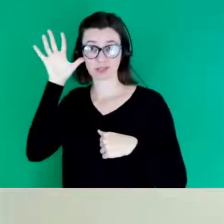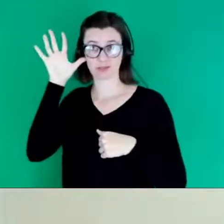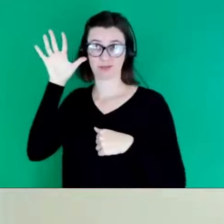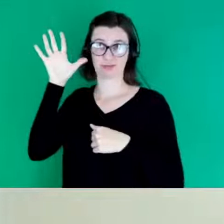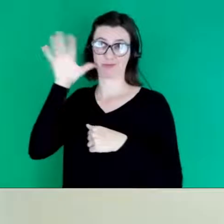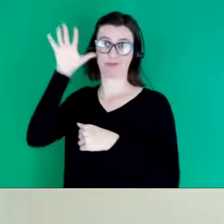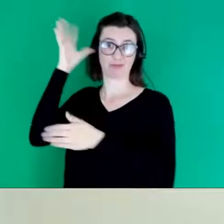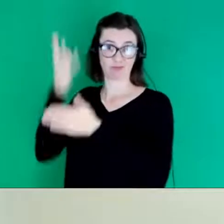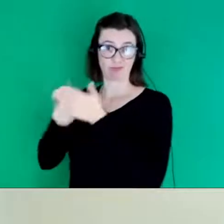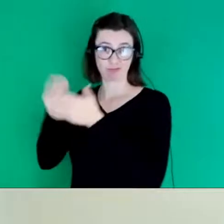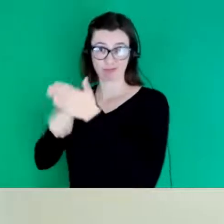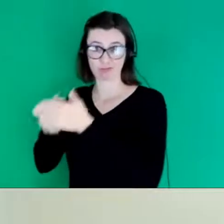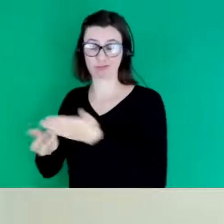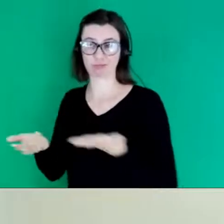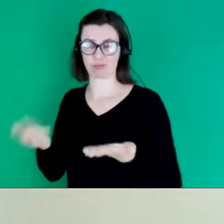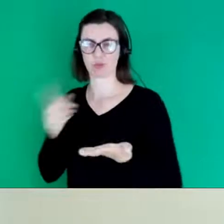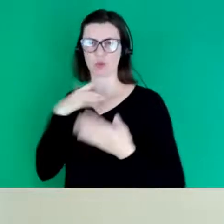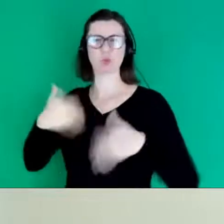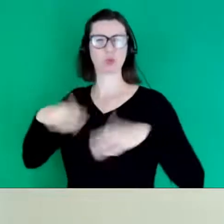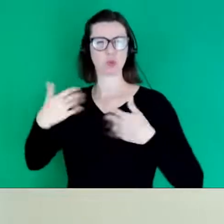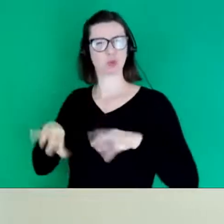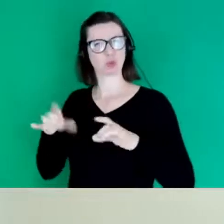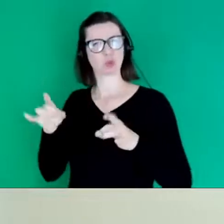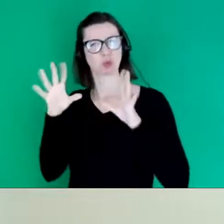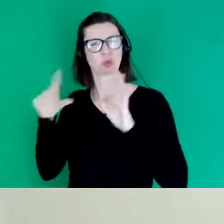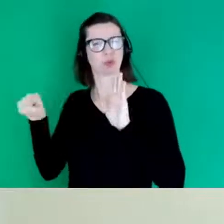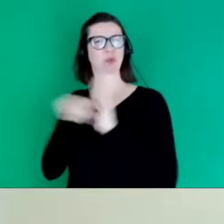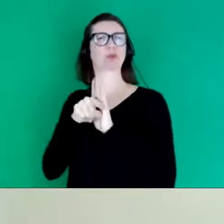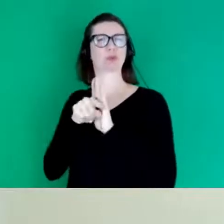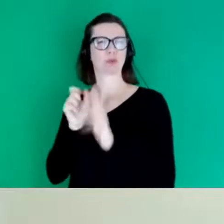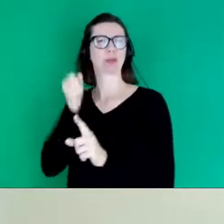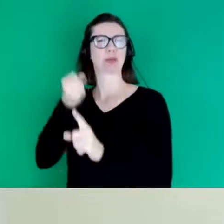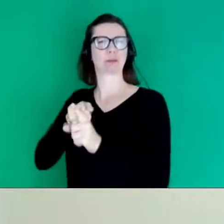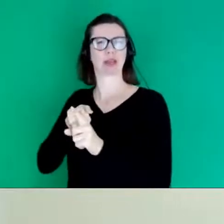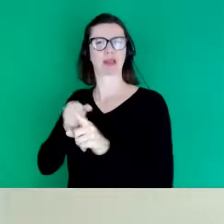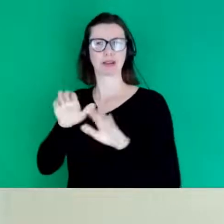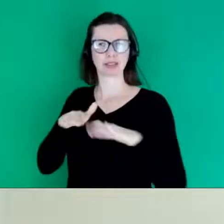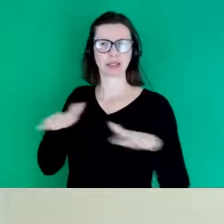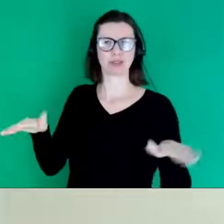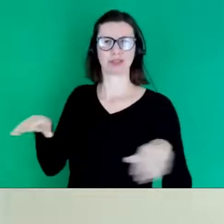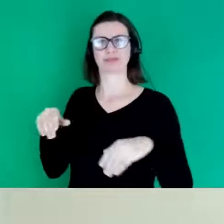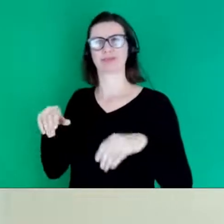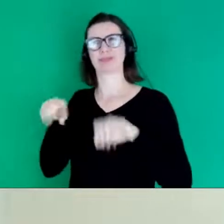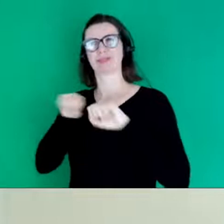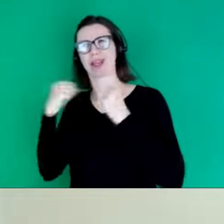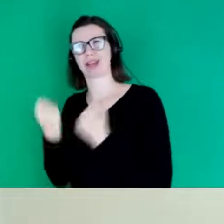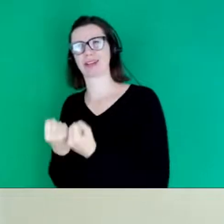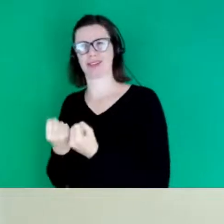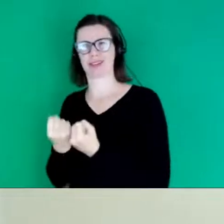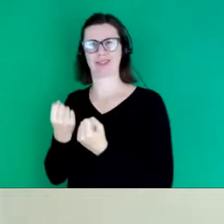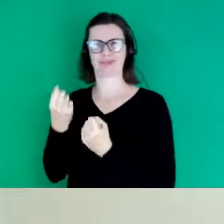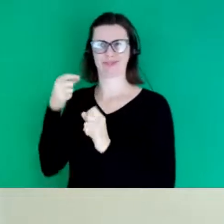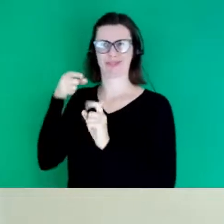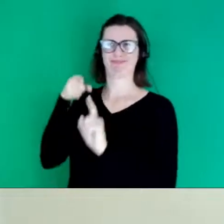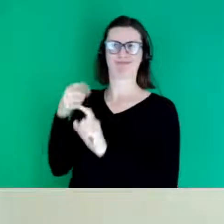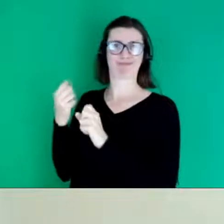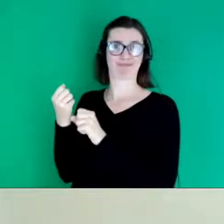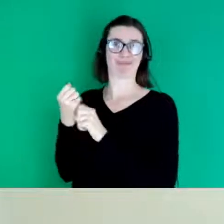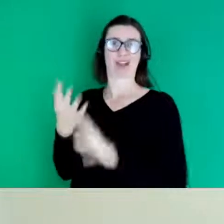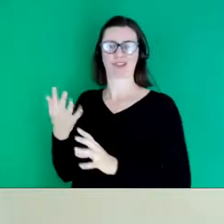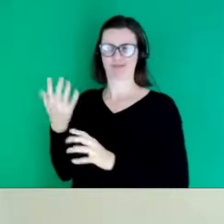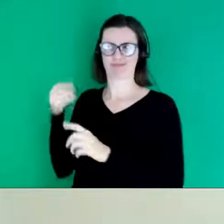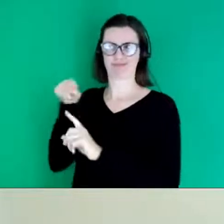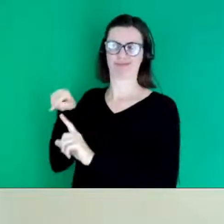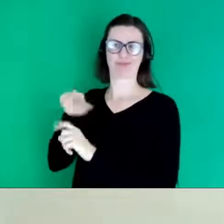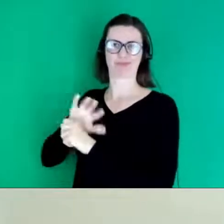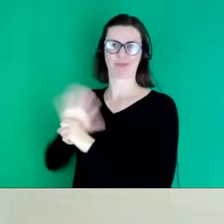negative impacts on our society and our children from this epidemic, and we need to do what we can to control it. And we have